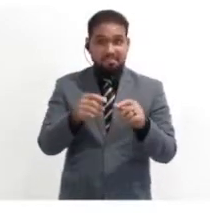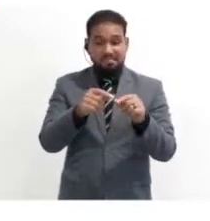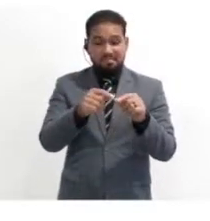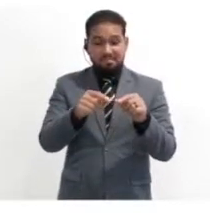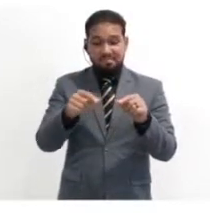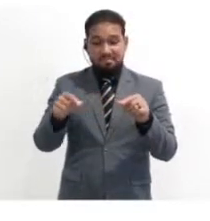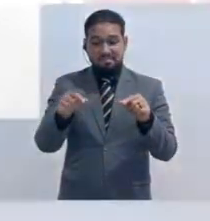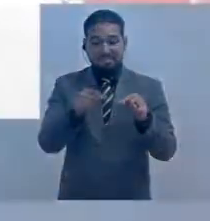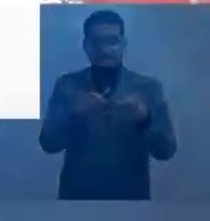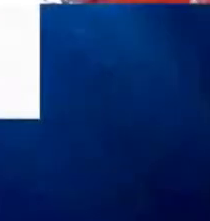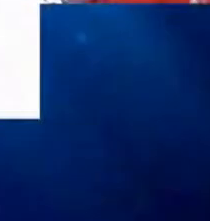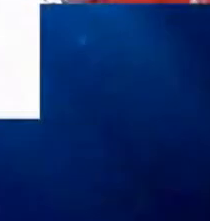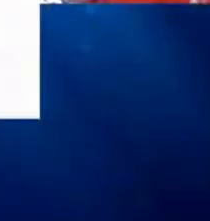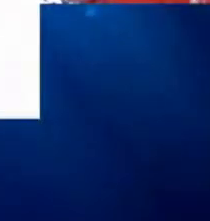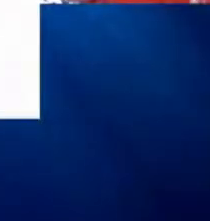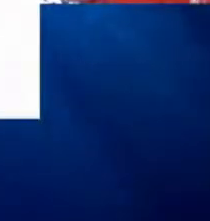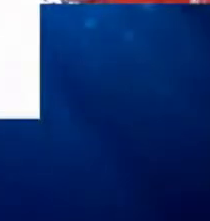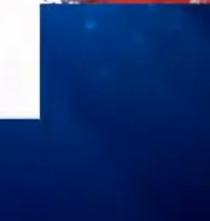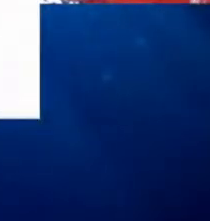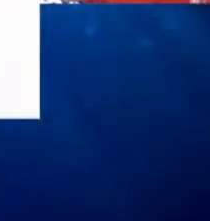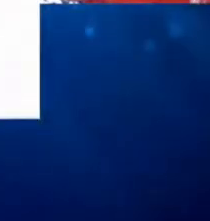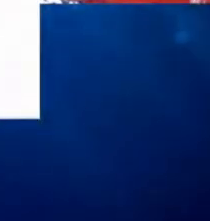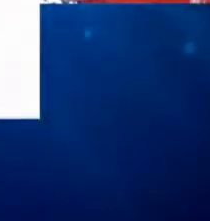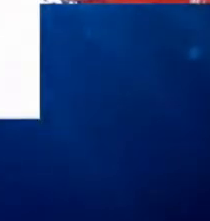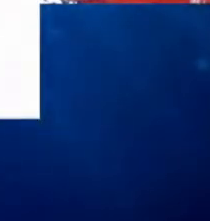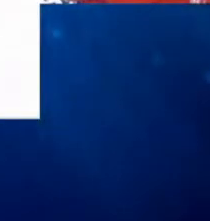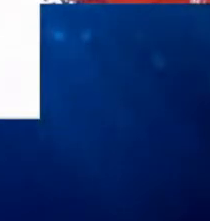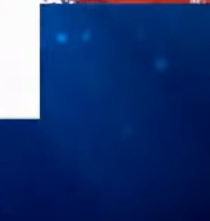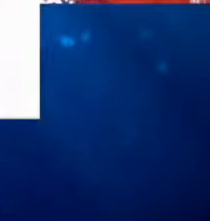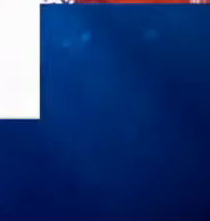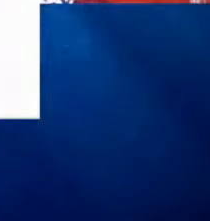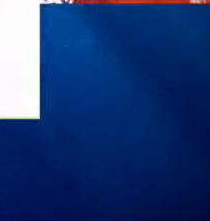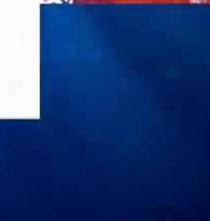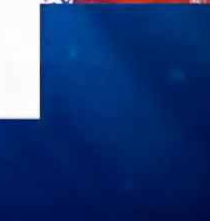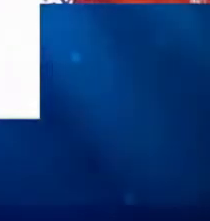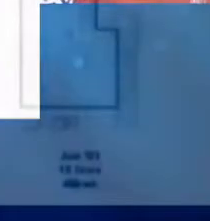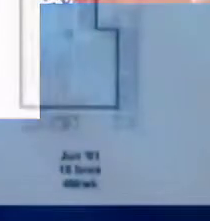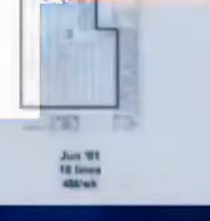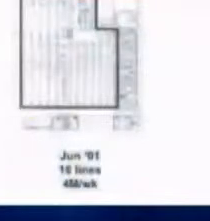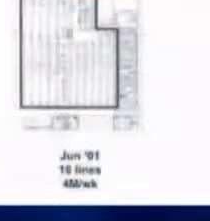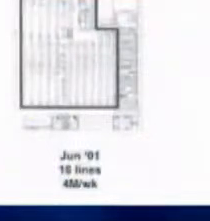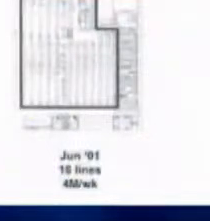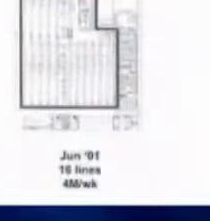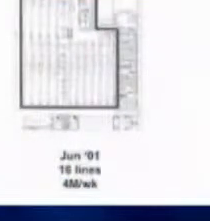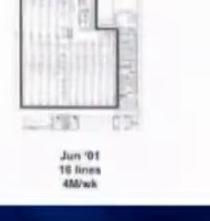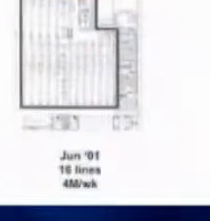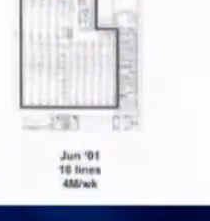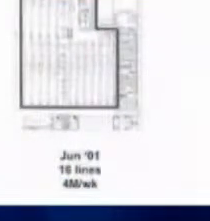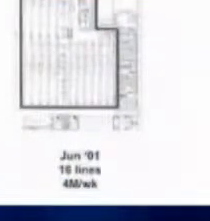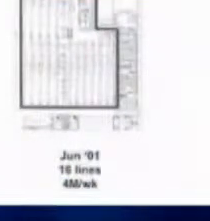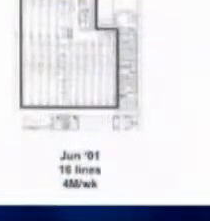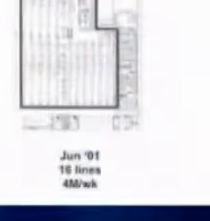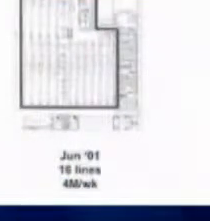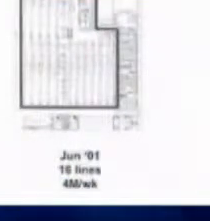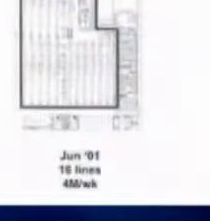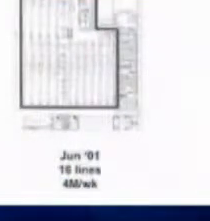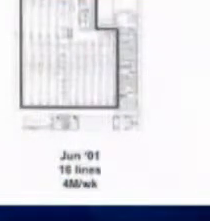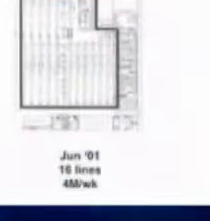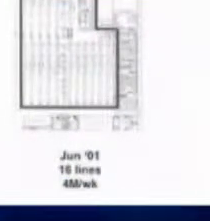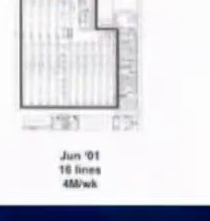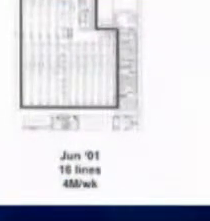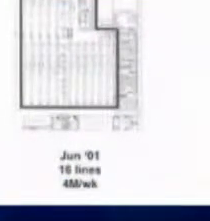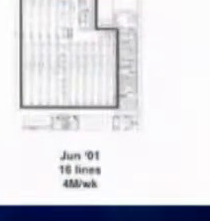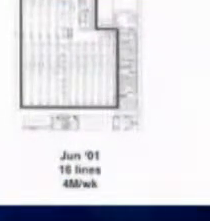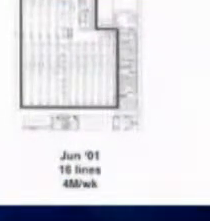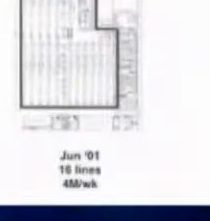It's very difficult to see the small pictures, but that's pictures of our